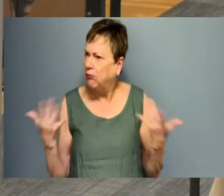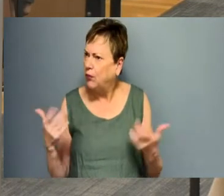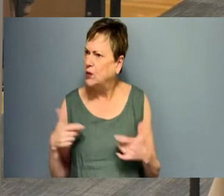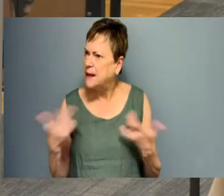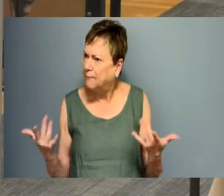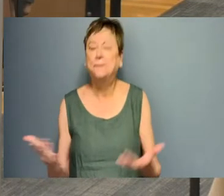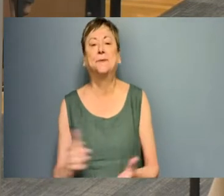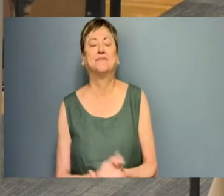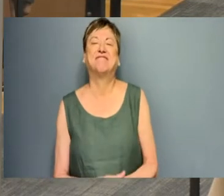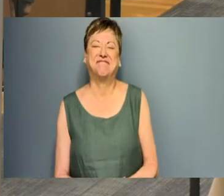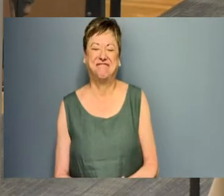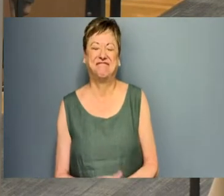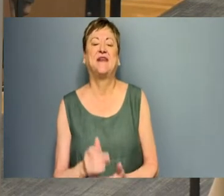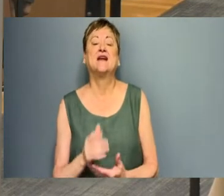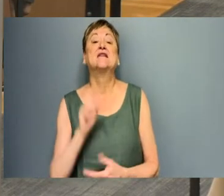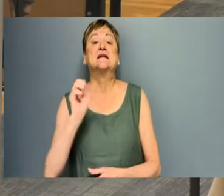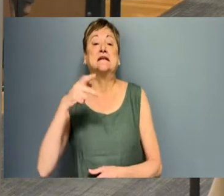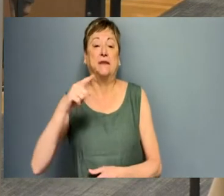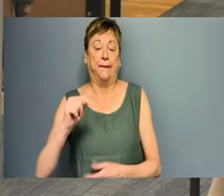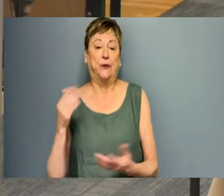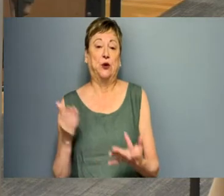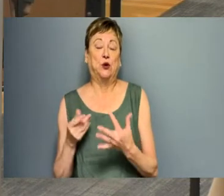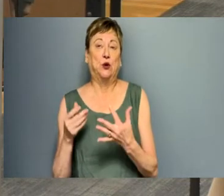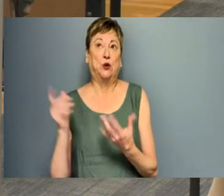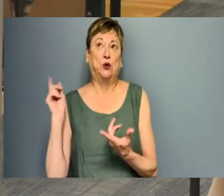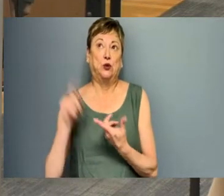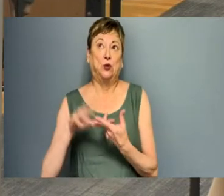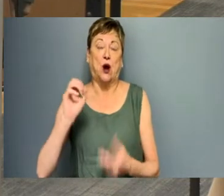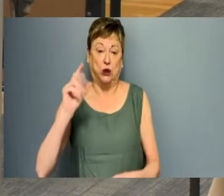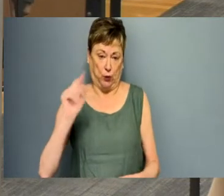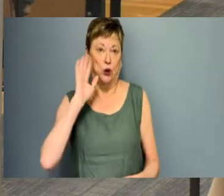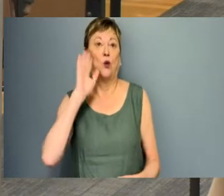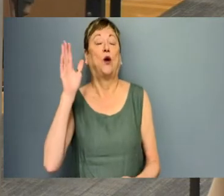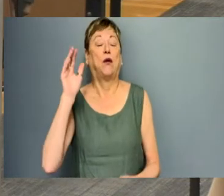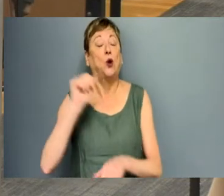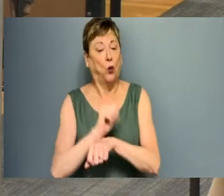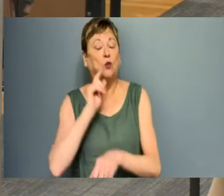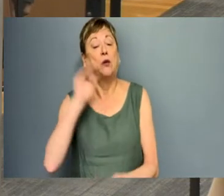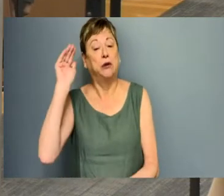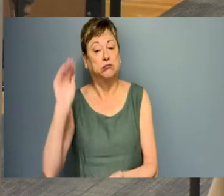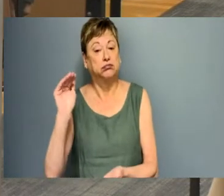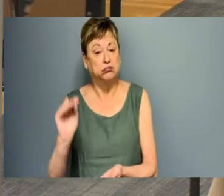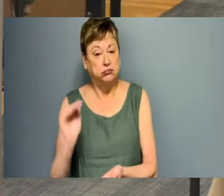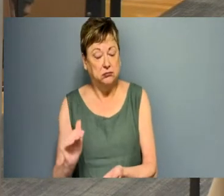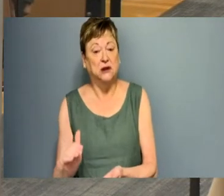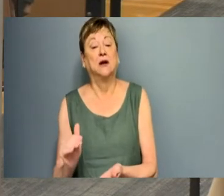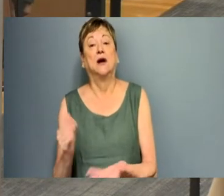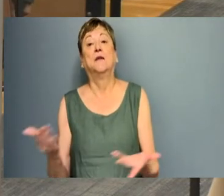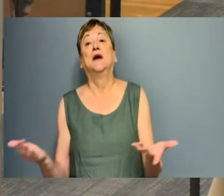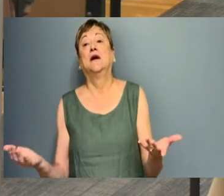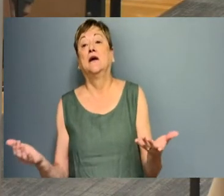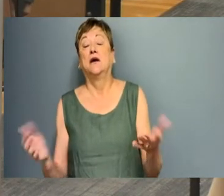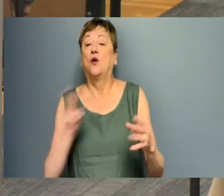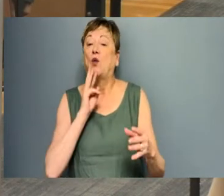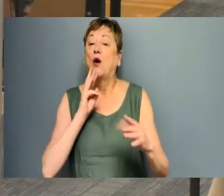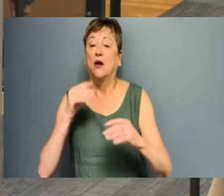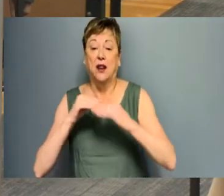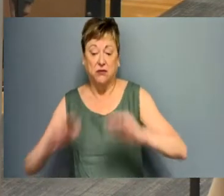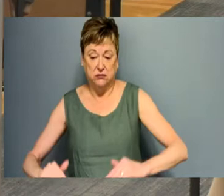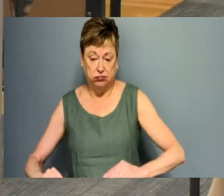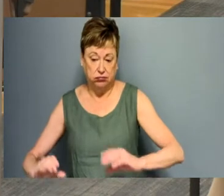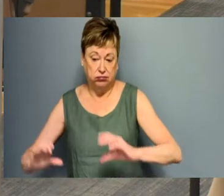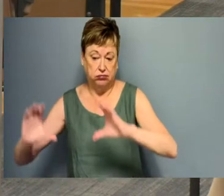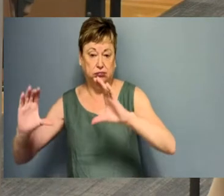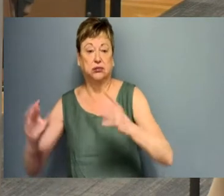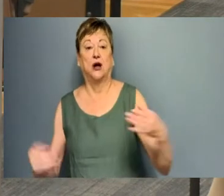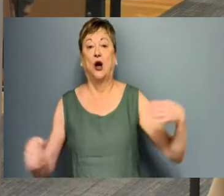So September through October, hopefully it'll be winding down well. They'll demobilize, close the gates, let the water level start